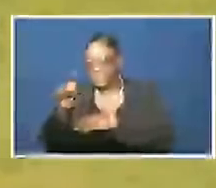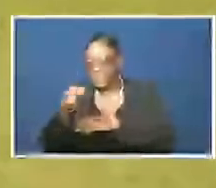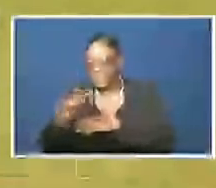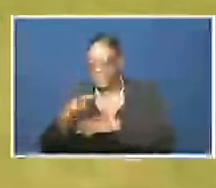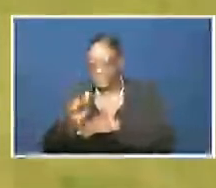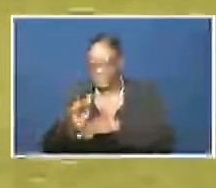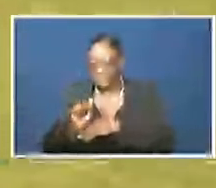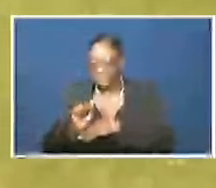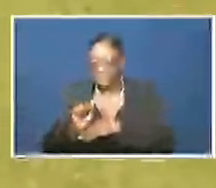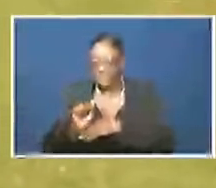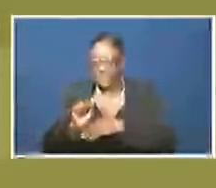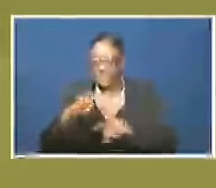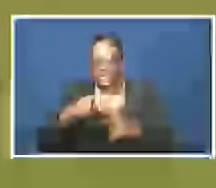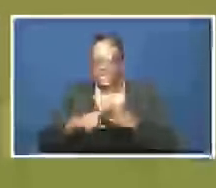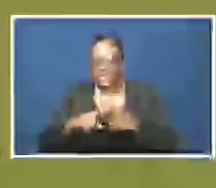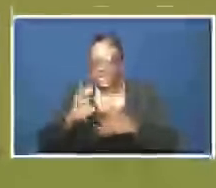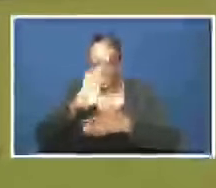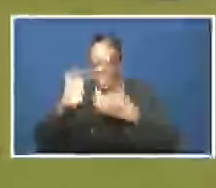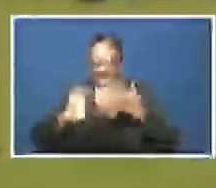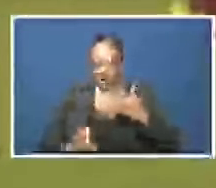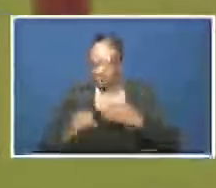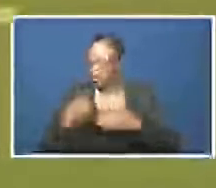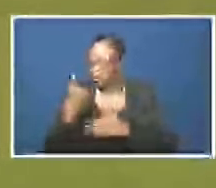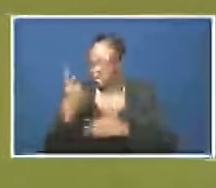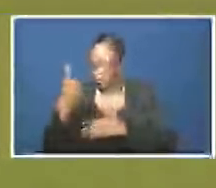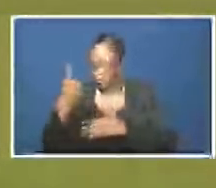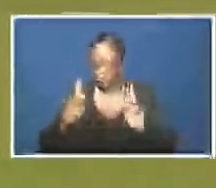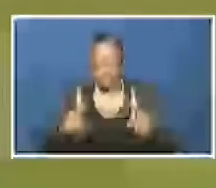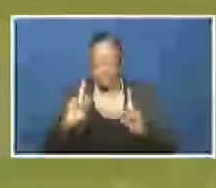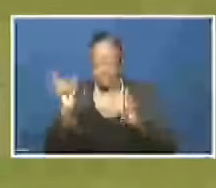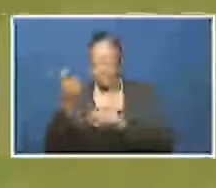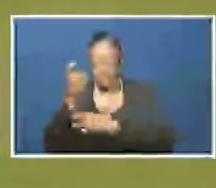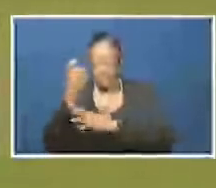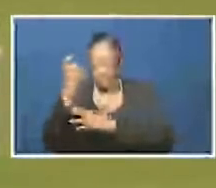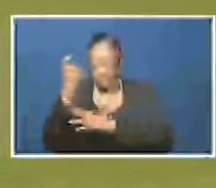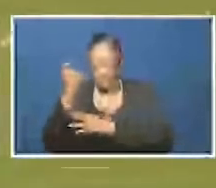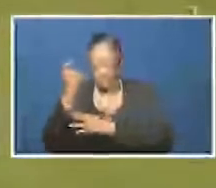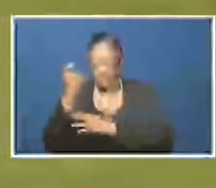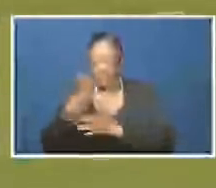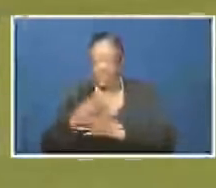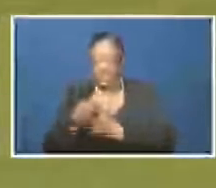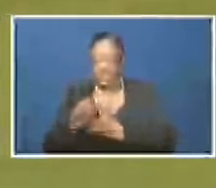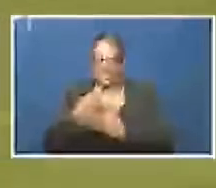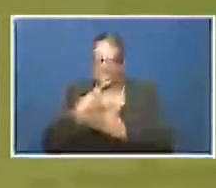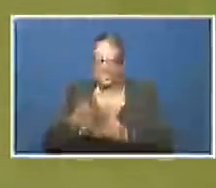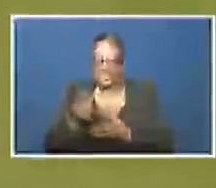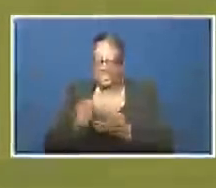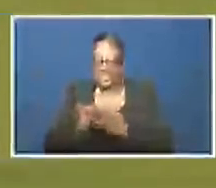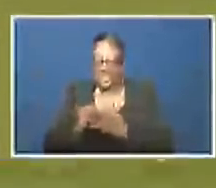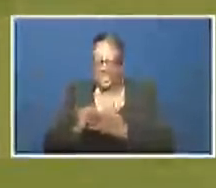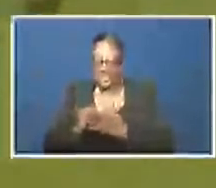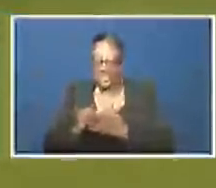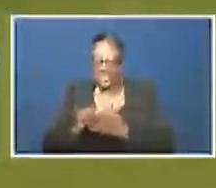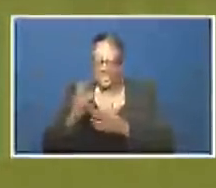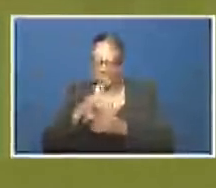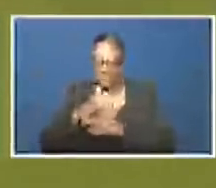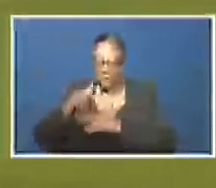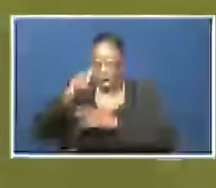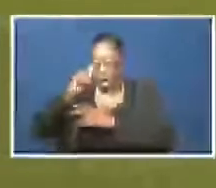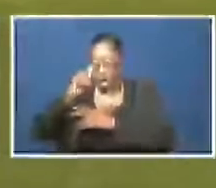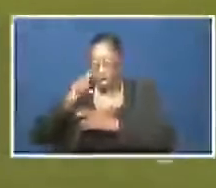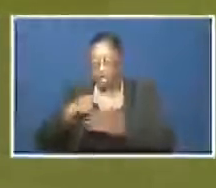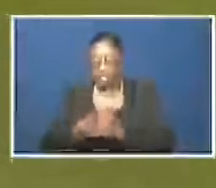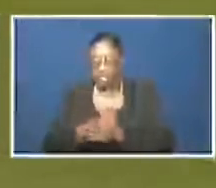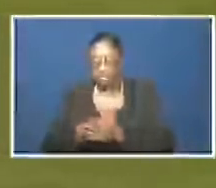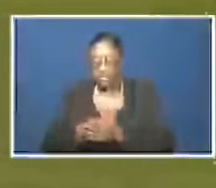affair. However, in the end, it could only be one. Using their ferocious running game, the Pink Panthers would scrape past the Hawks 13-7.